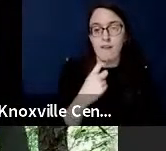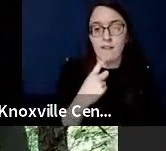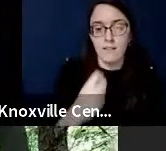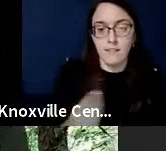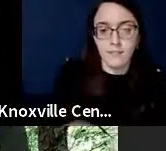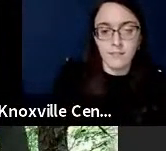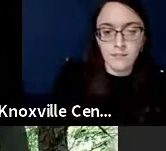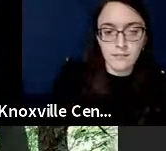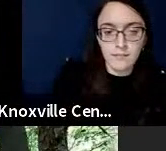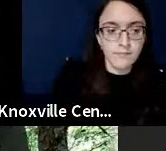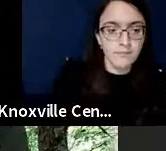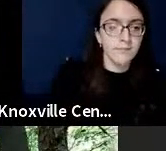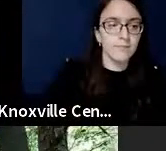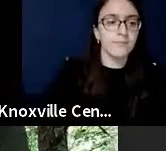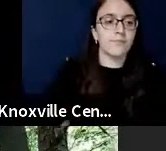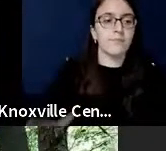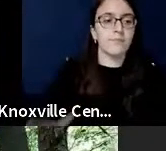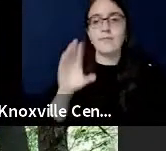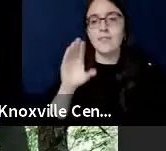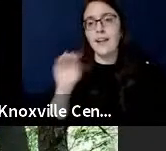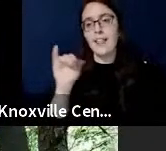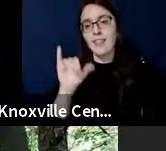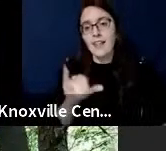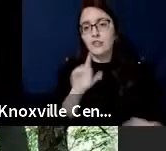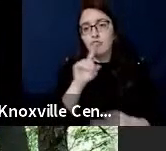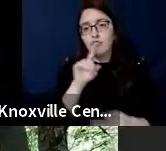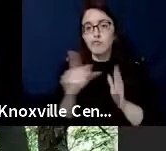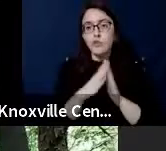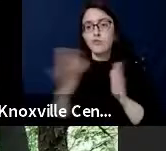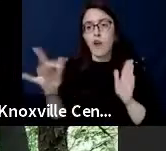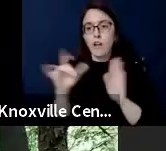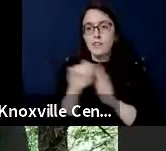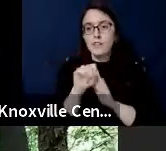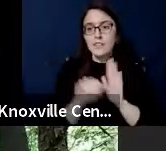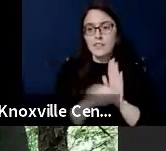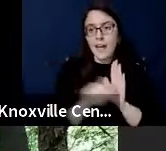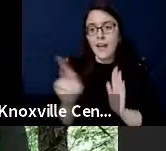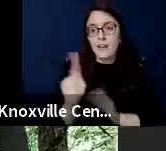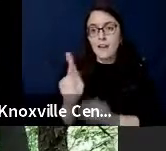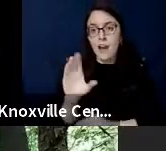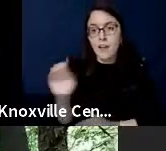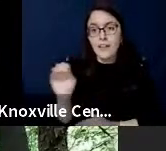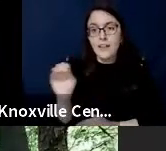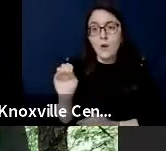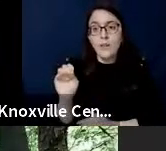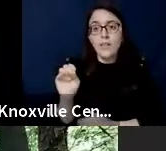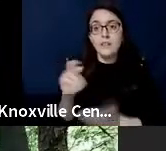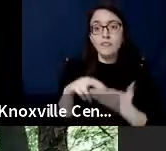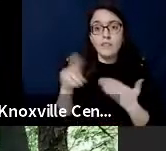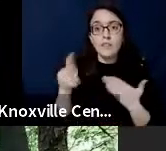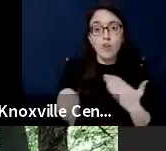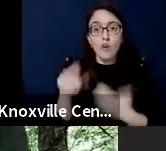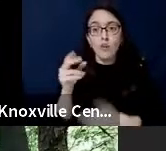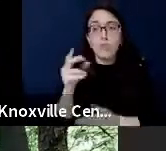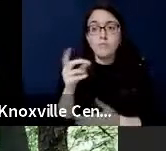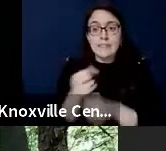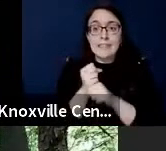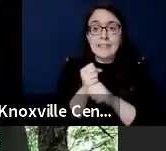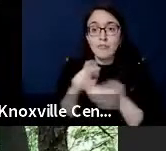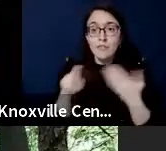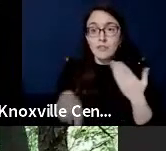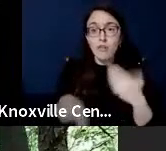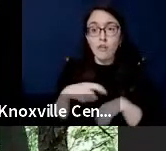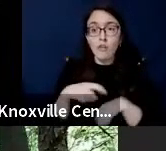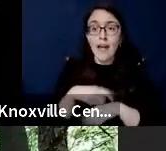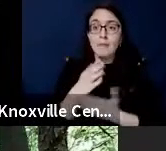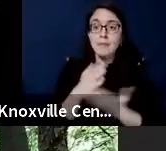And that's actually true across the state. That's not unique to Knox County. Turnaround times have gone up, and part of it's related to, some of it's related to